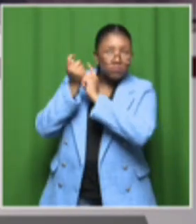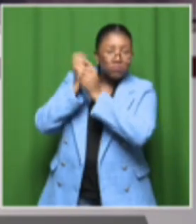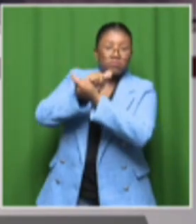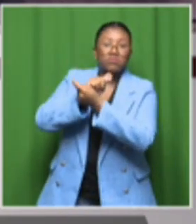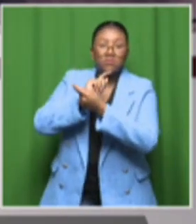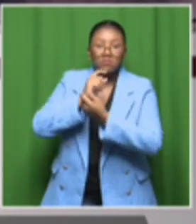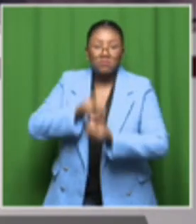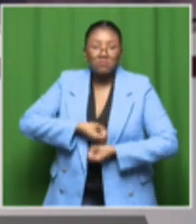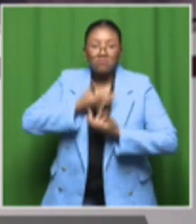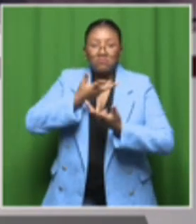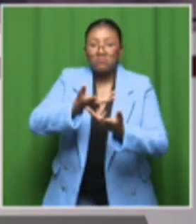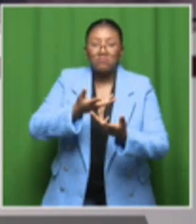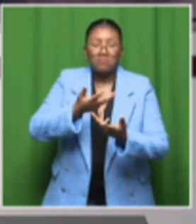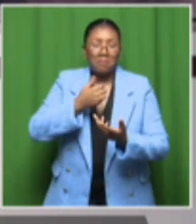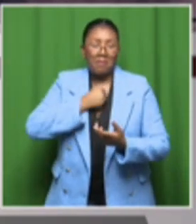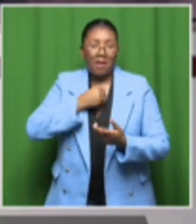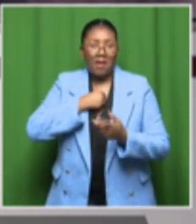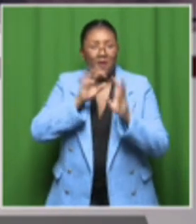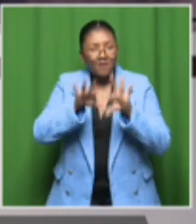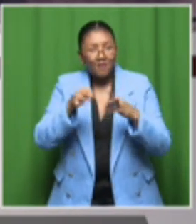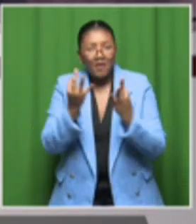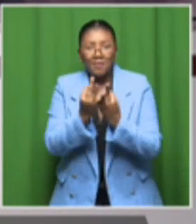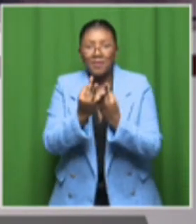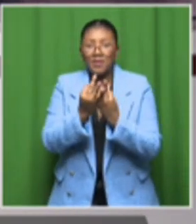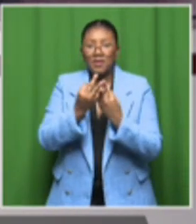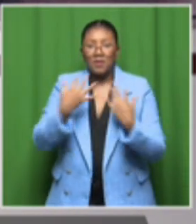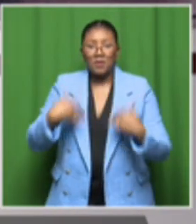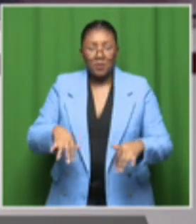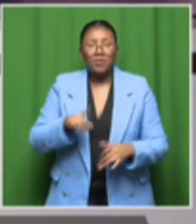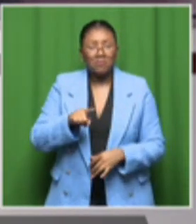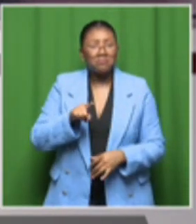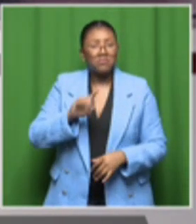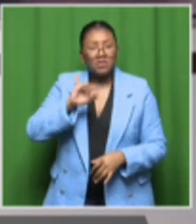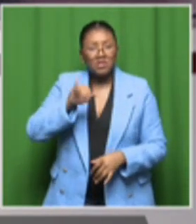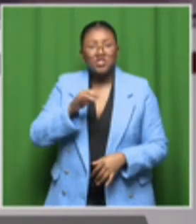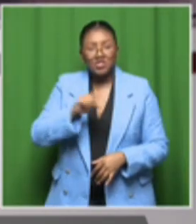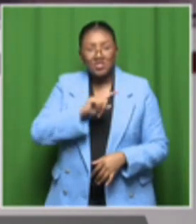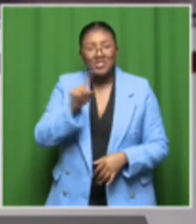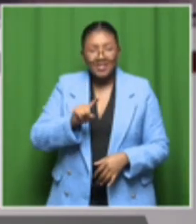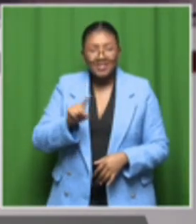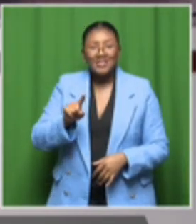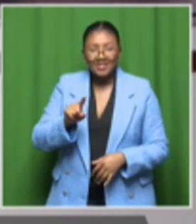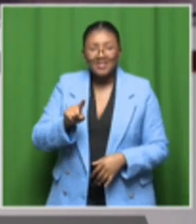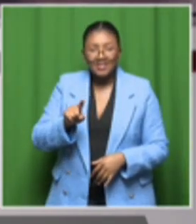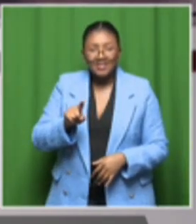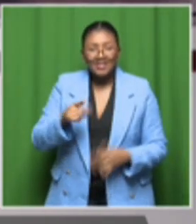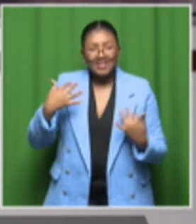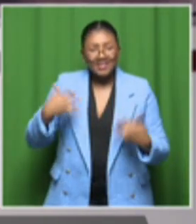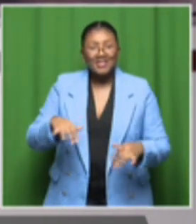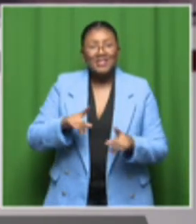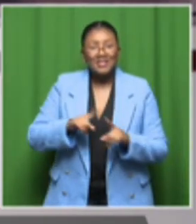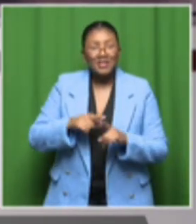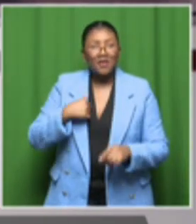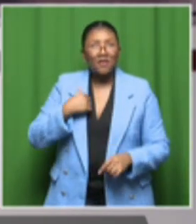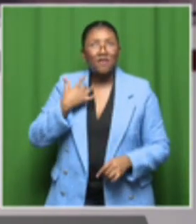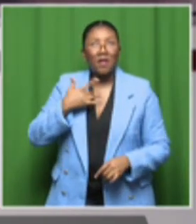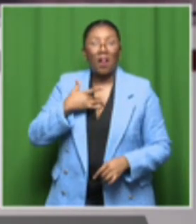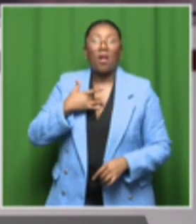my family. So I think jazz. It's nostalgic. Yeah, it